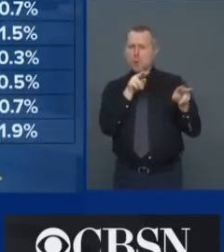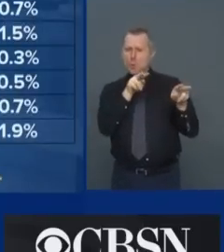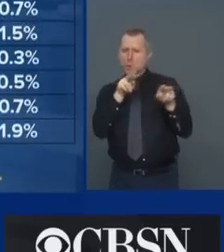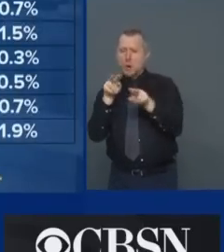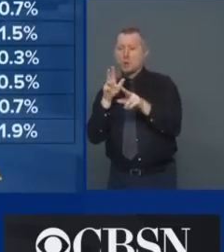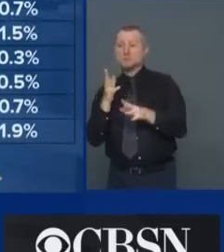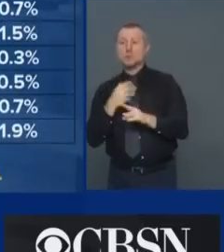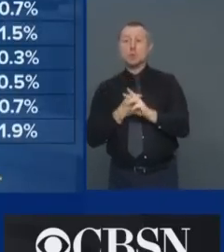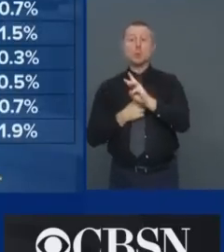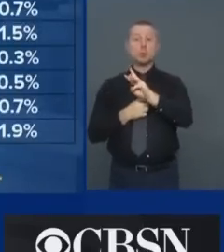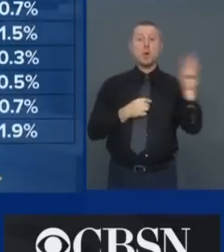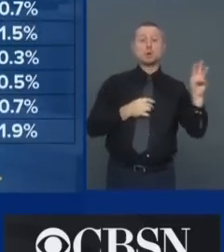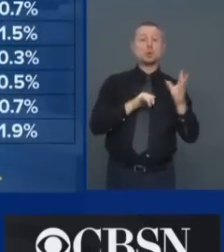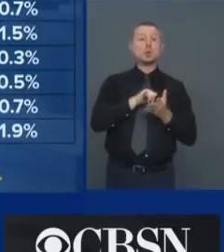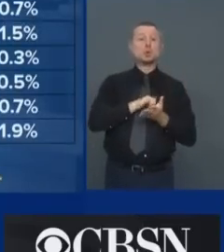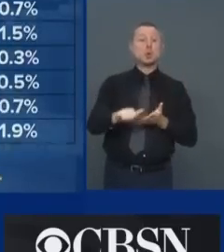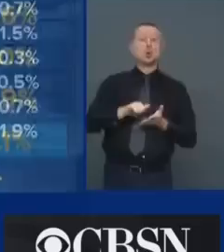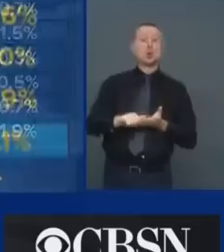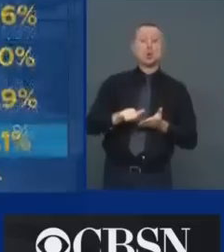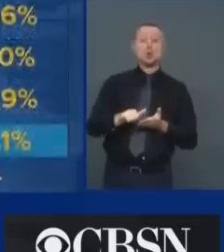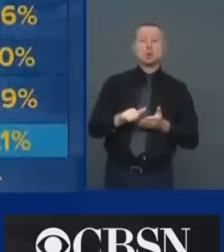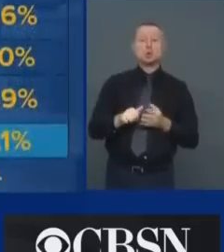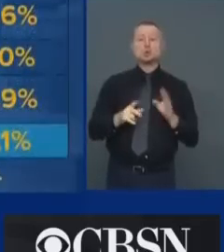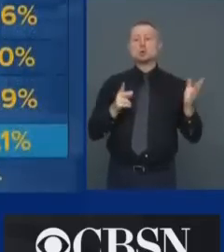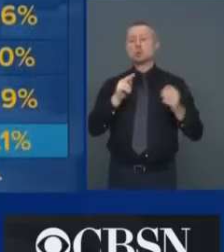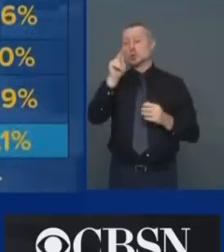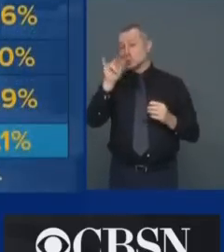watching New York City,